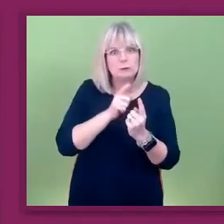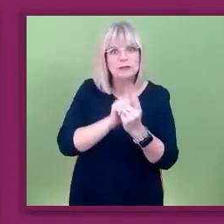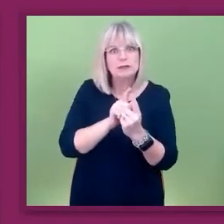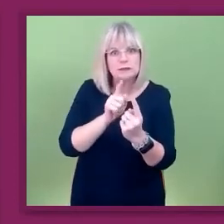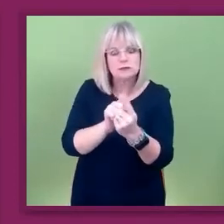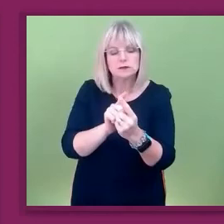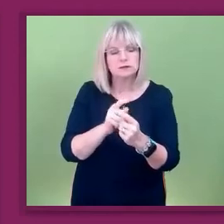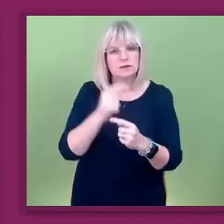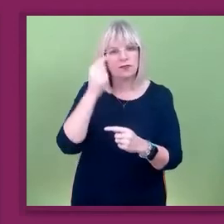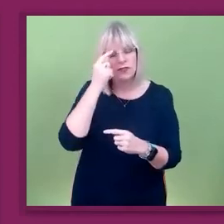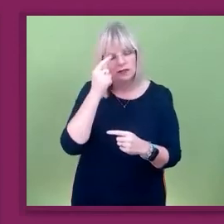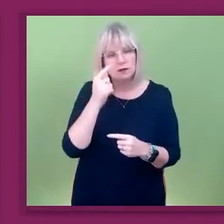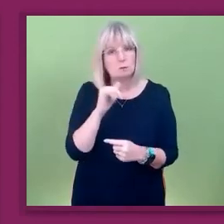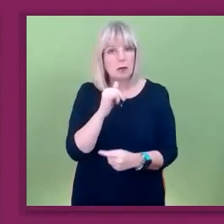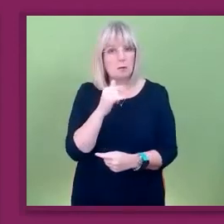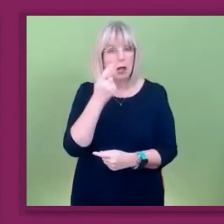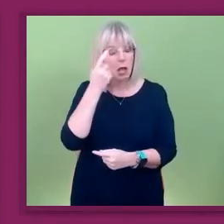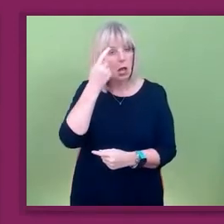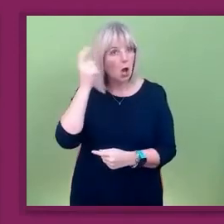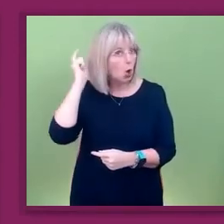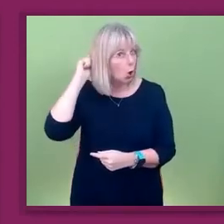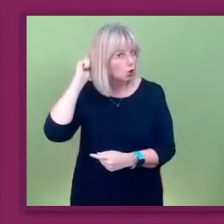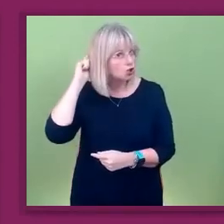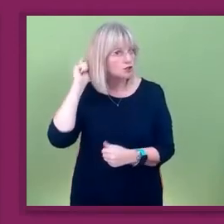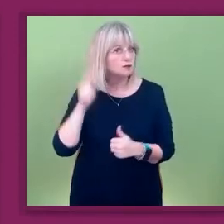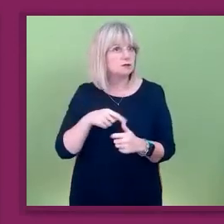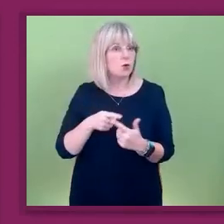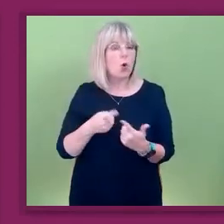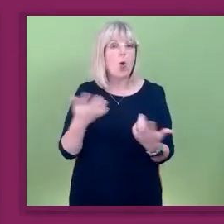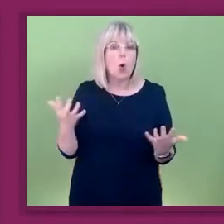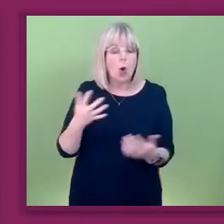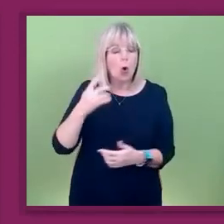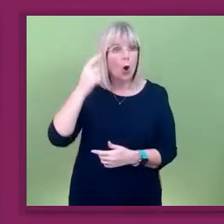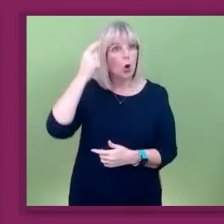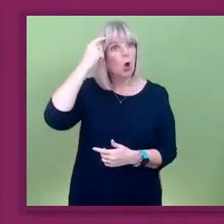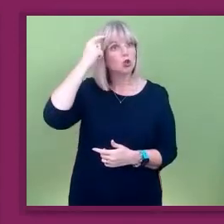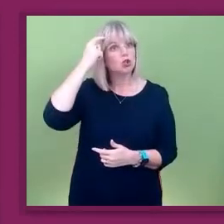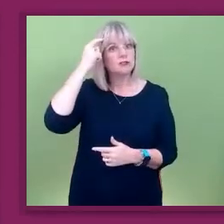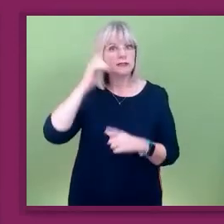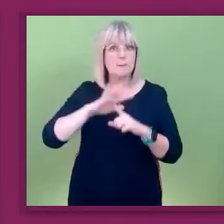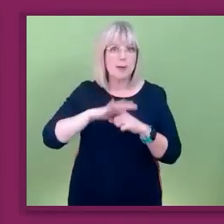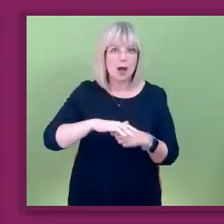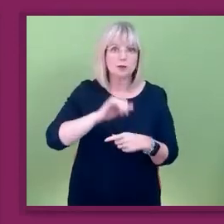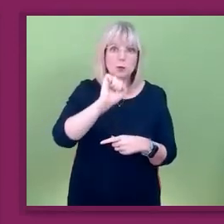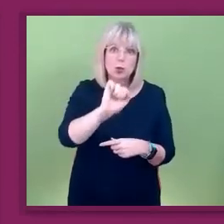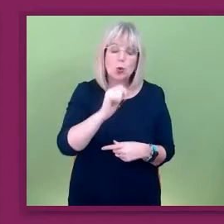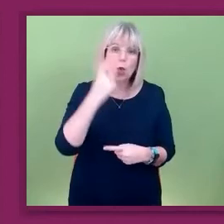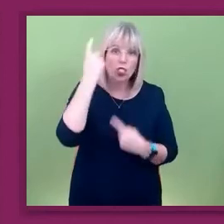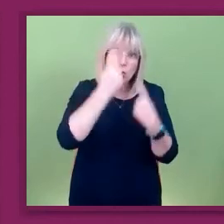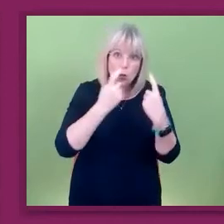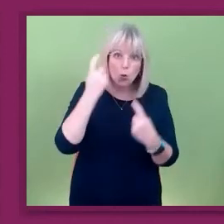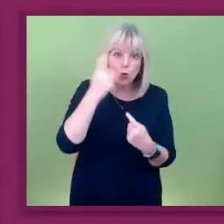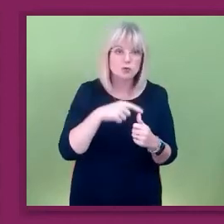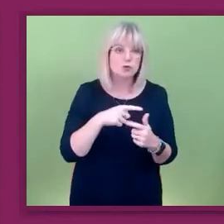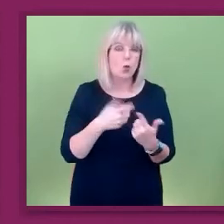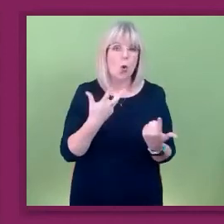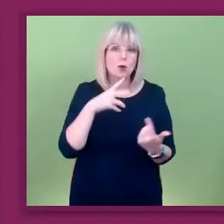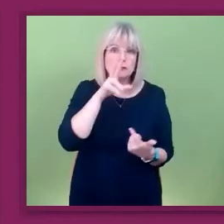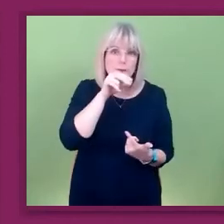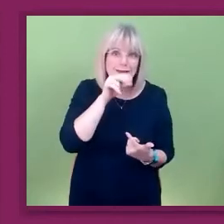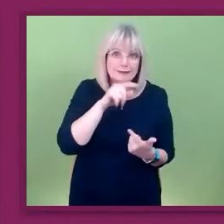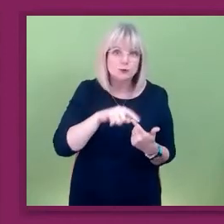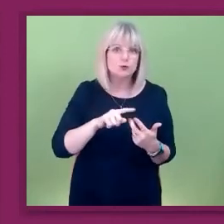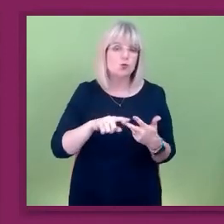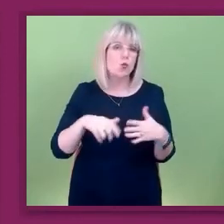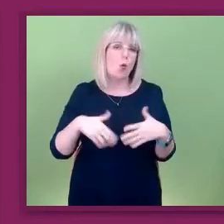unconscious or even a conscious bias with your thoughts, with your speech, with your actions. And I've read an interesting quote